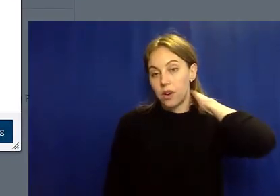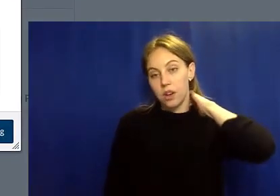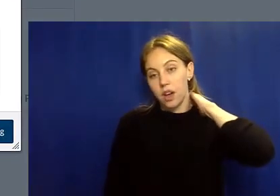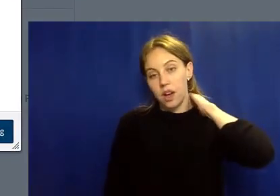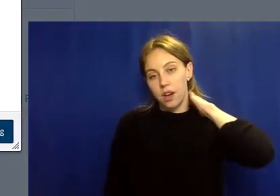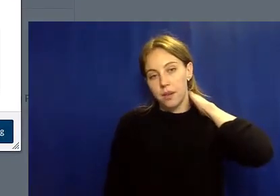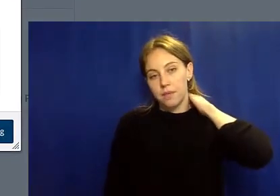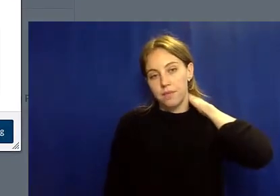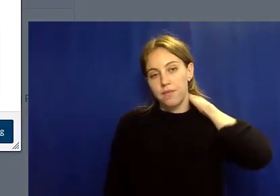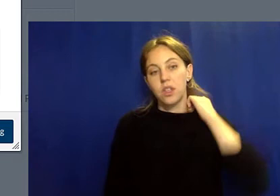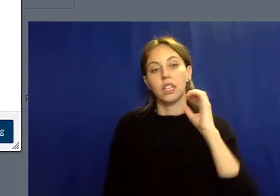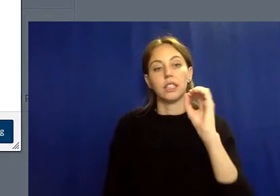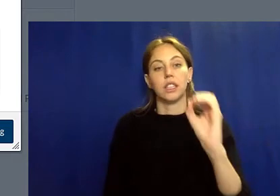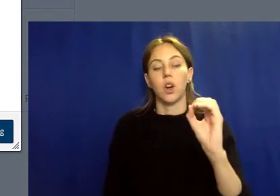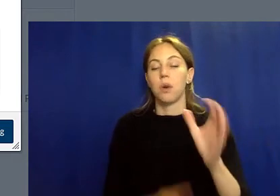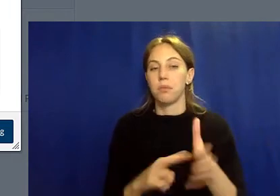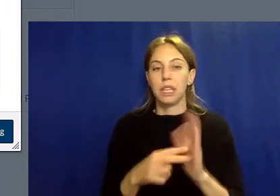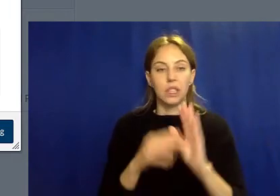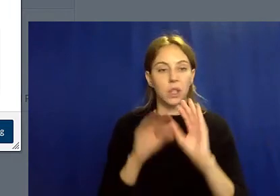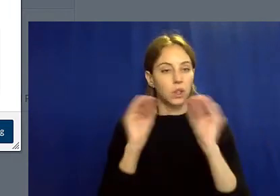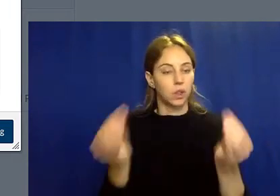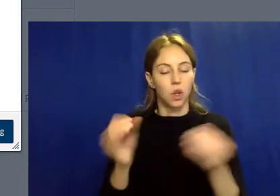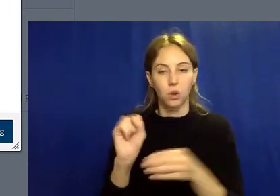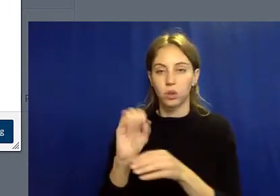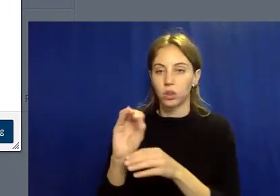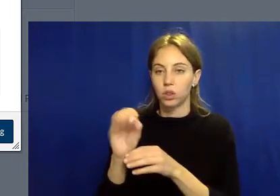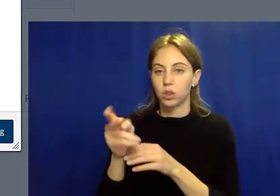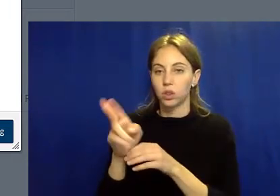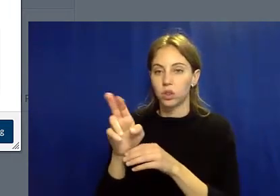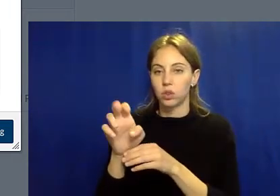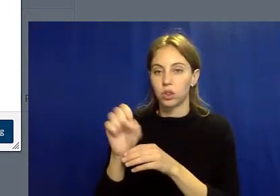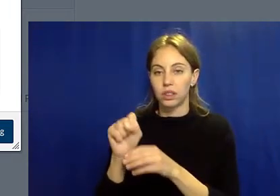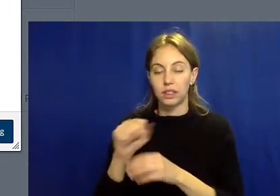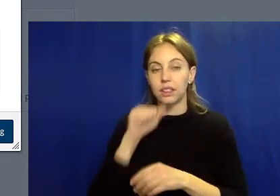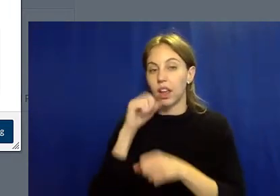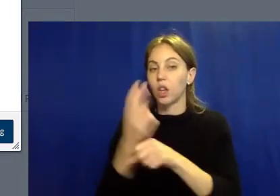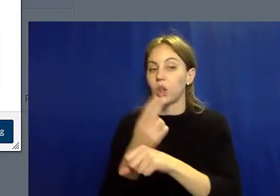does not have sources. Not use sources.